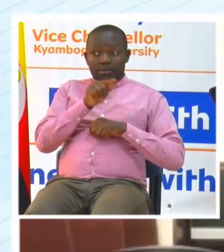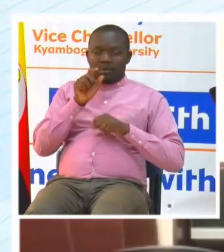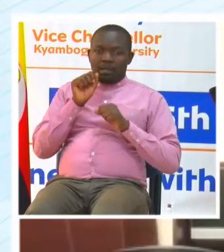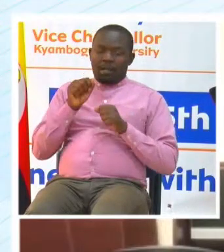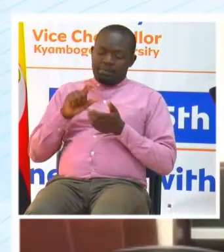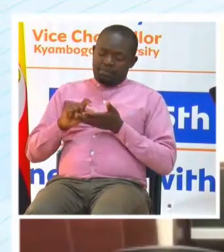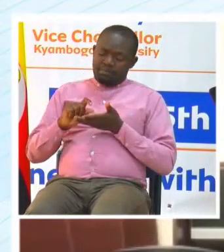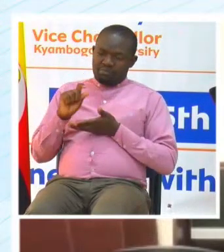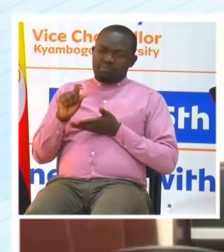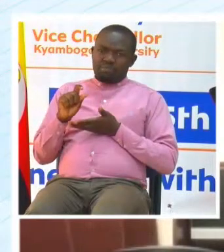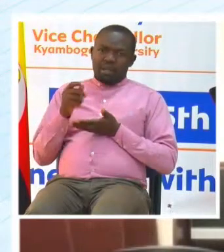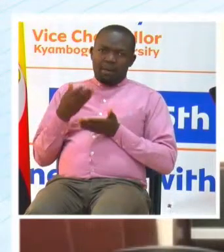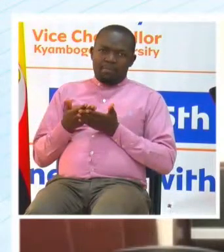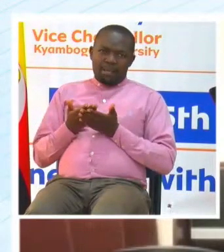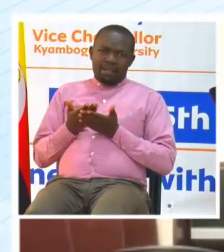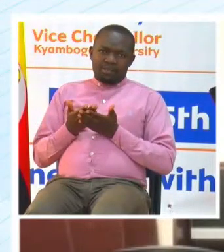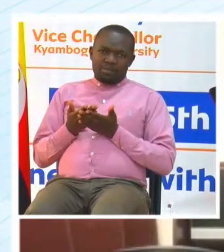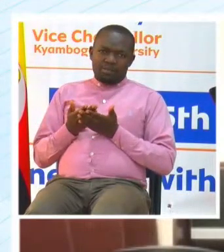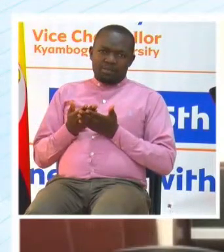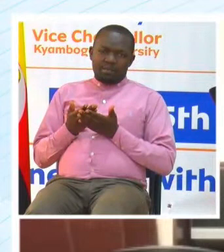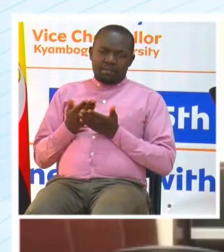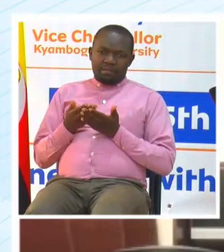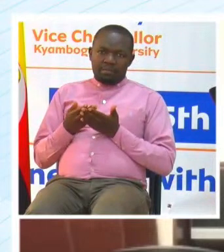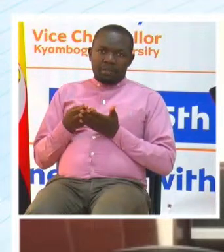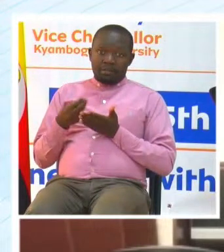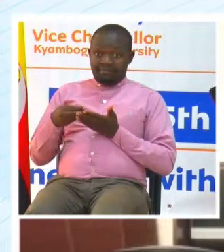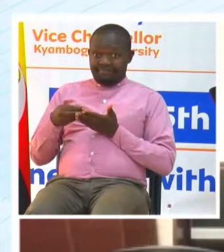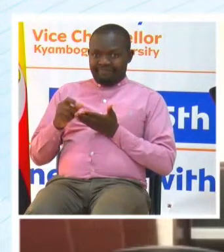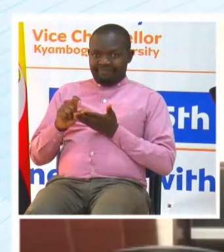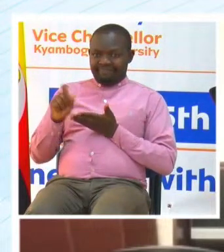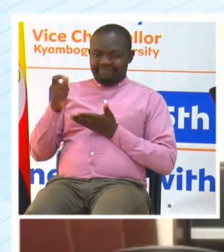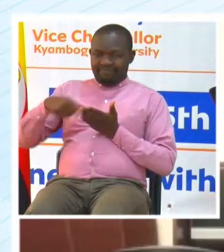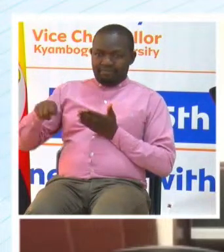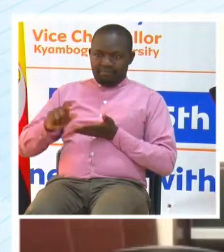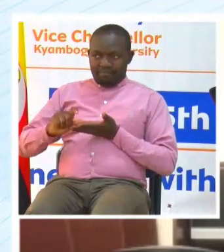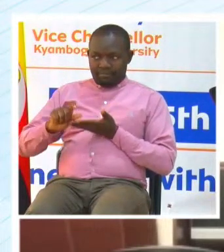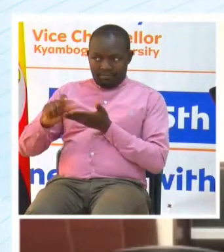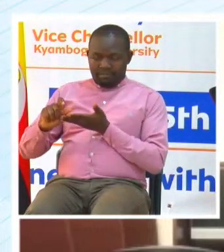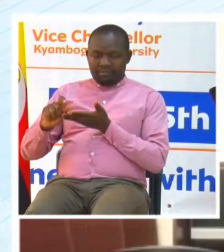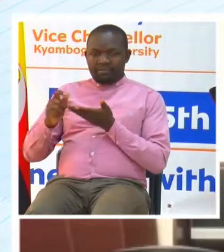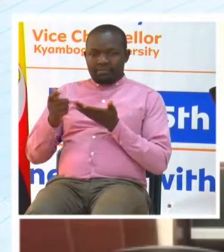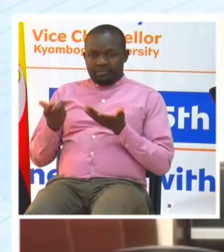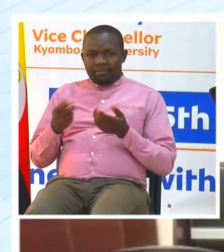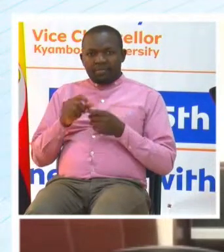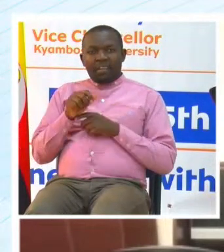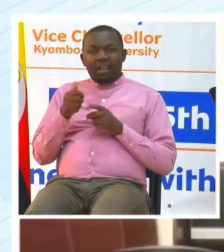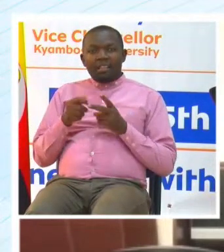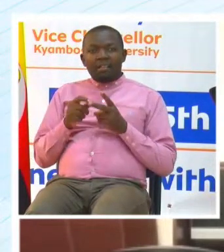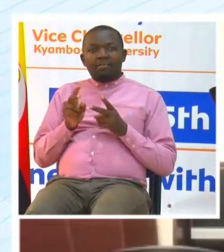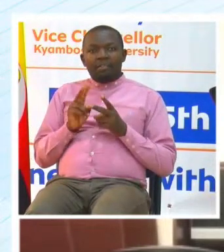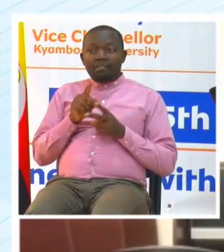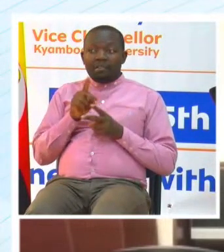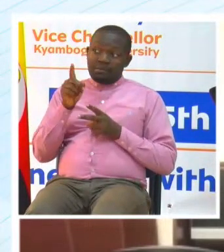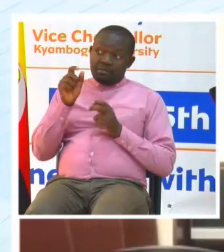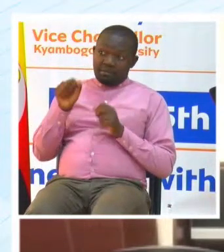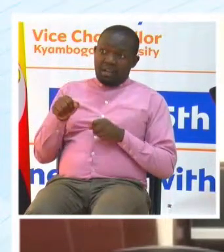fees, but also still some schools offer a few waivers for application fees. You just need to request.